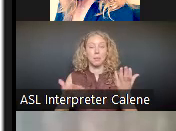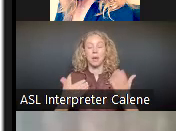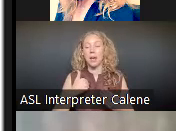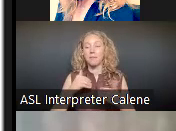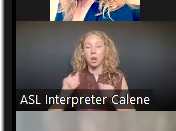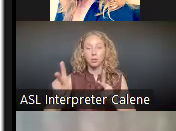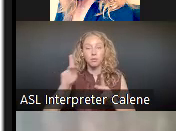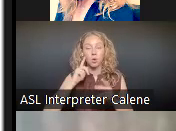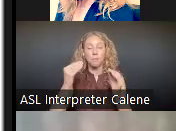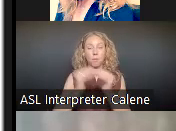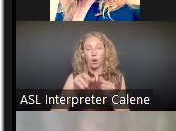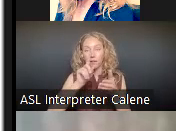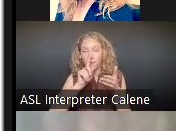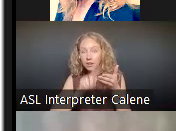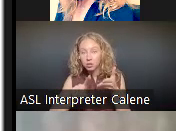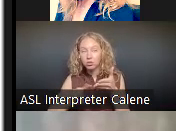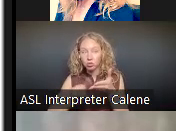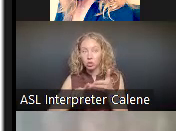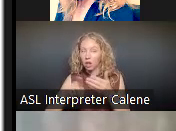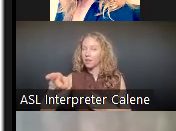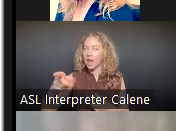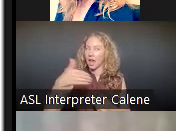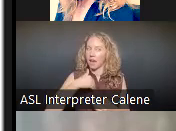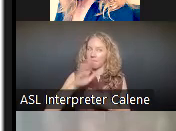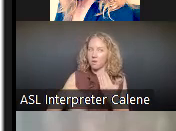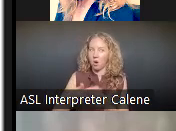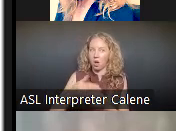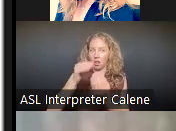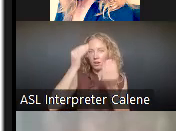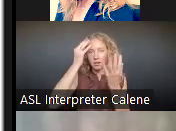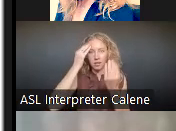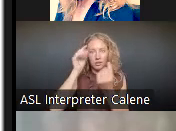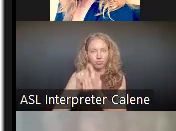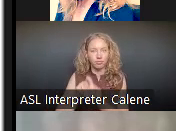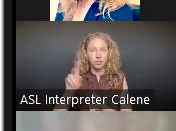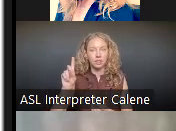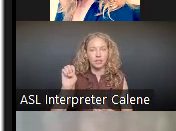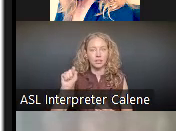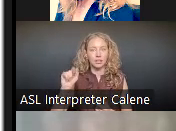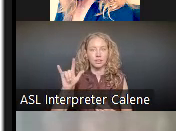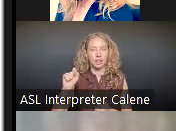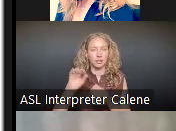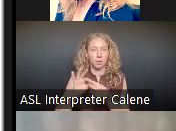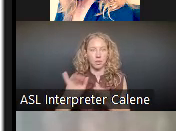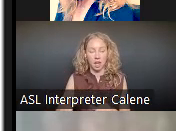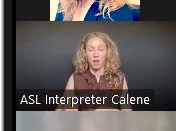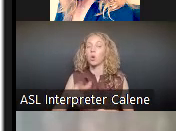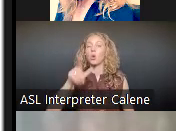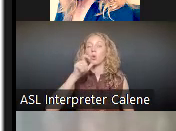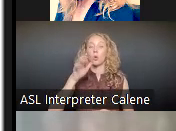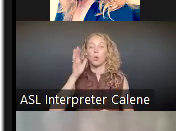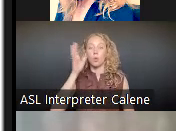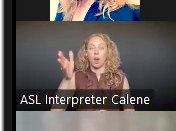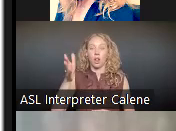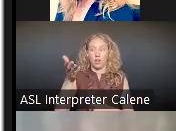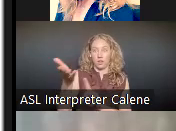for investigation, right, that they have all the details regarding that, right? So who's going to be at the